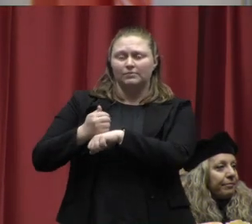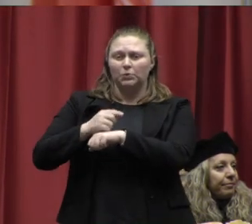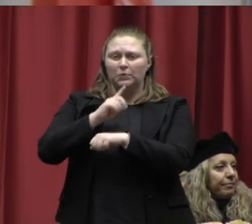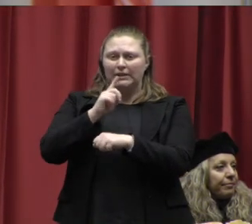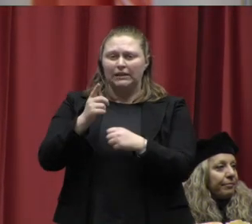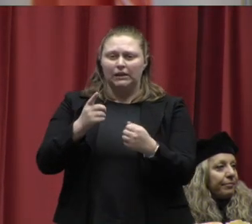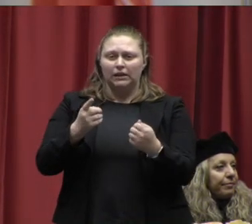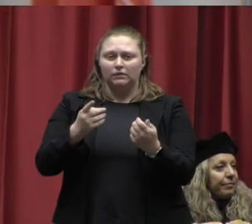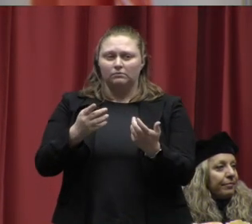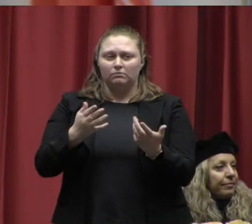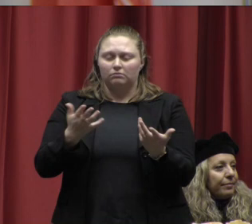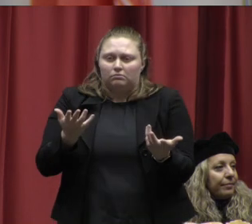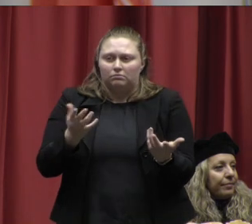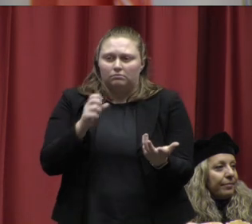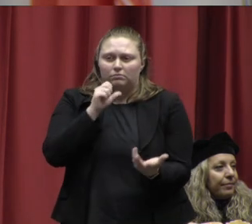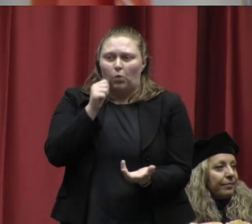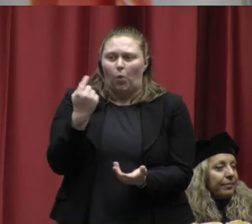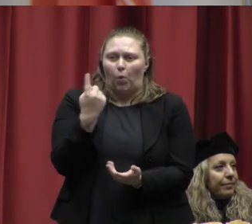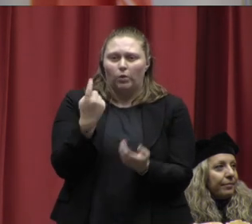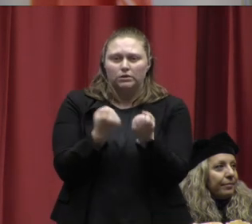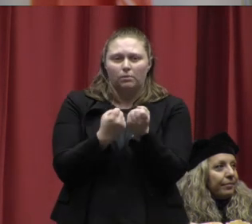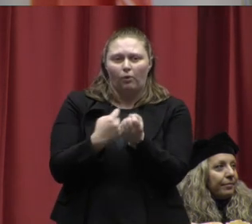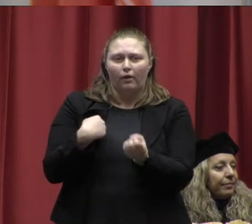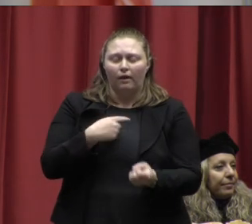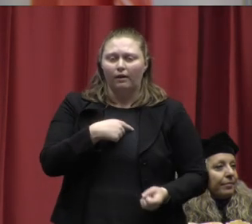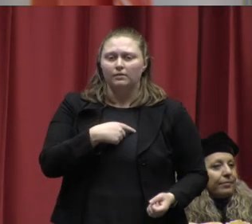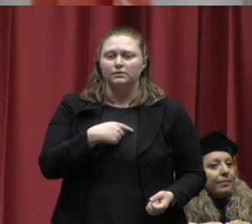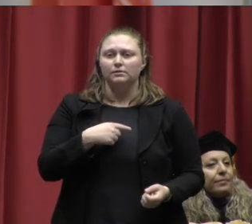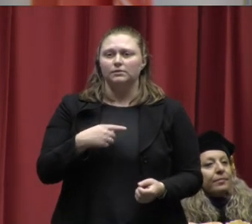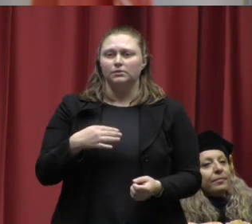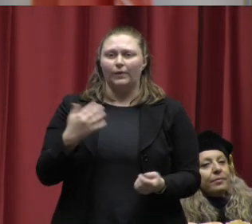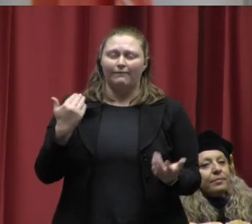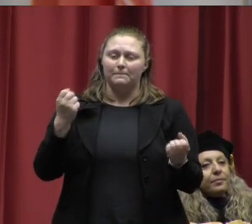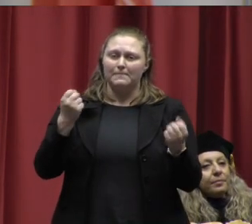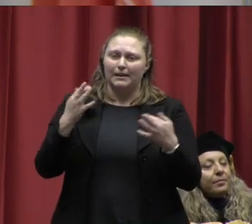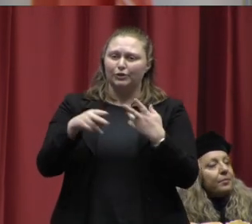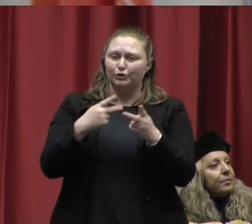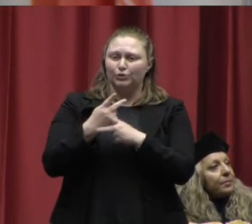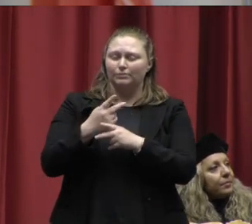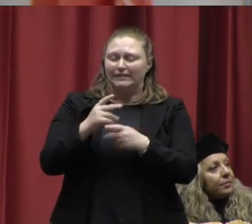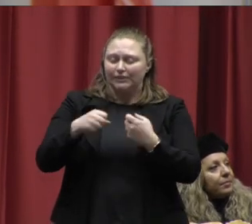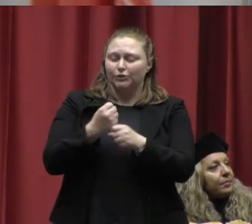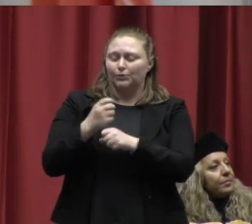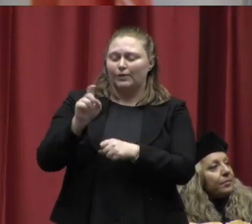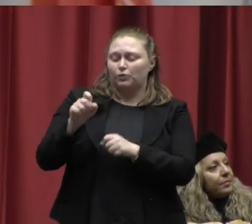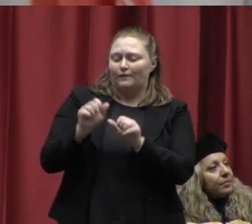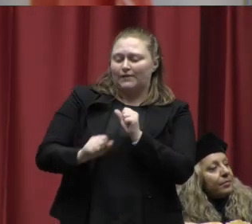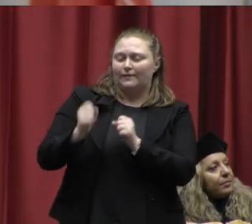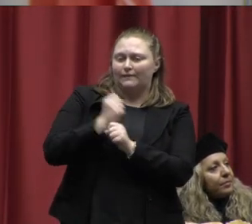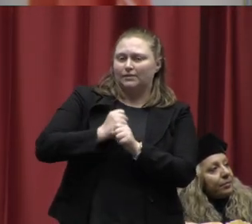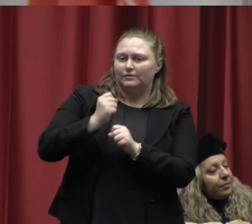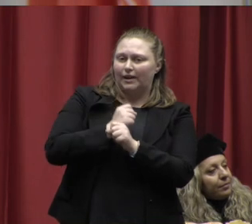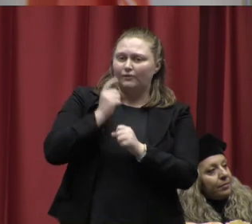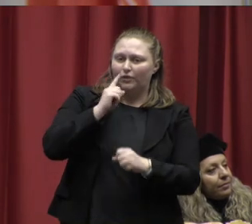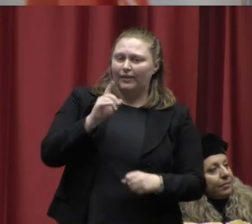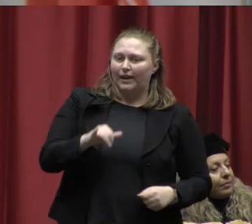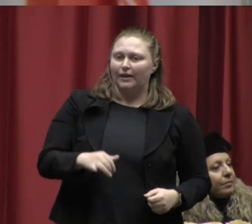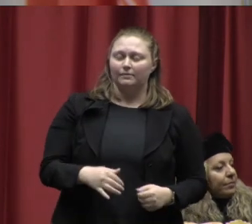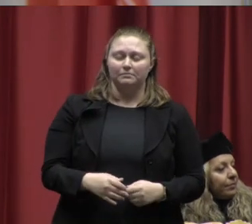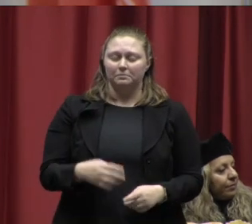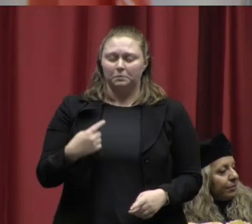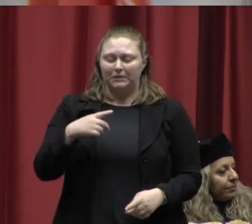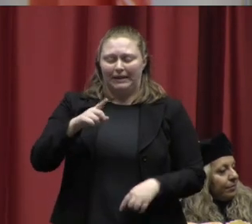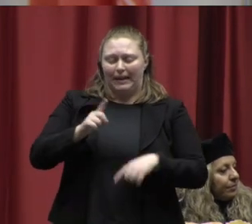we have faced obstacles that many of our peers have never had to confront. In a world where some are afraid to use the